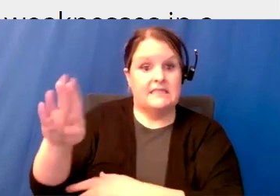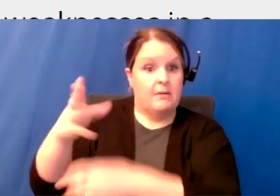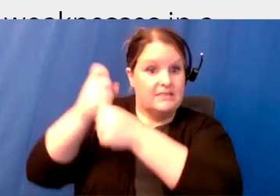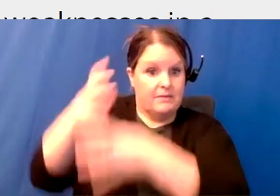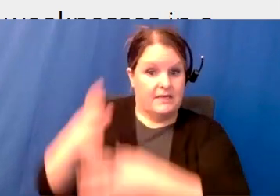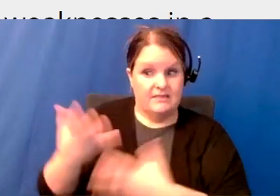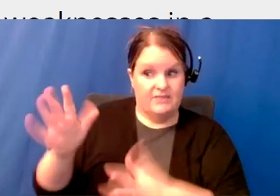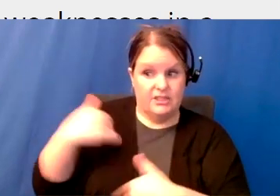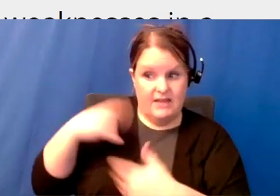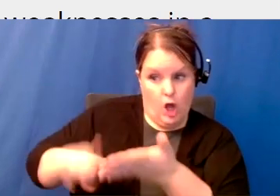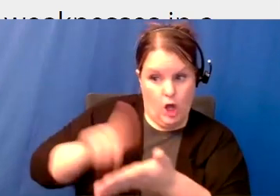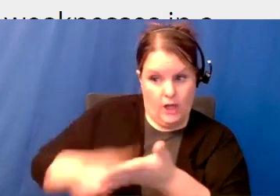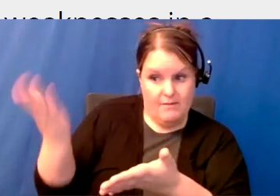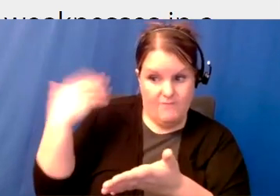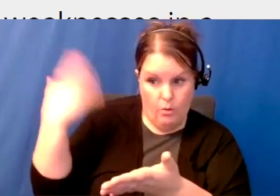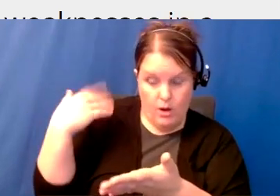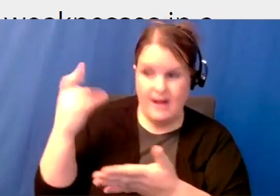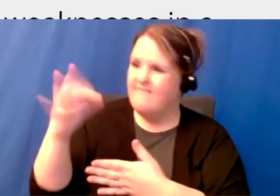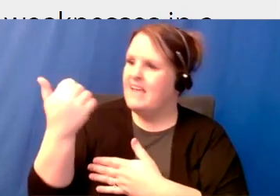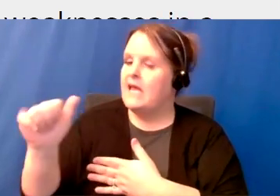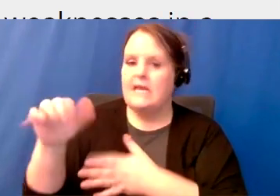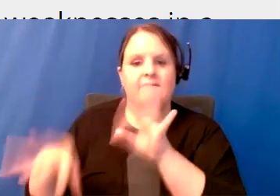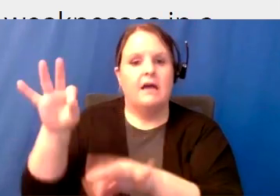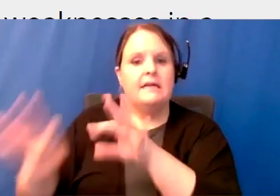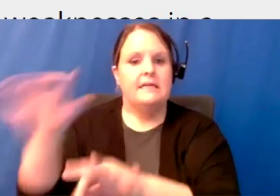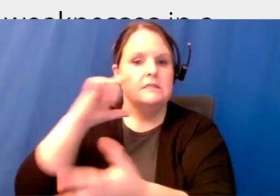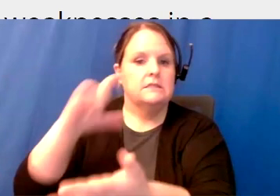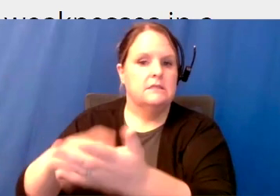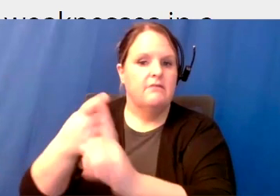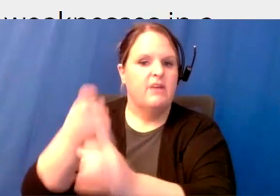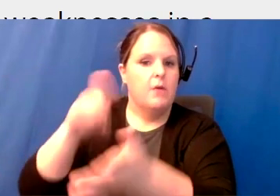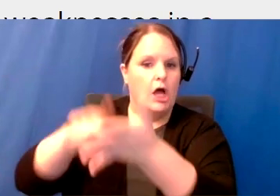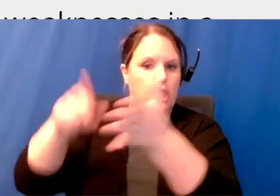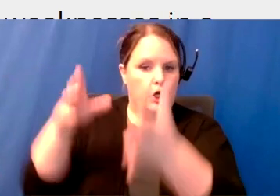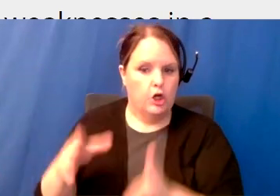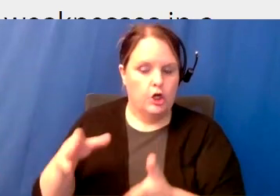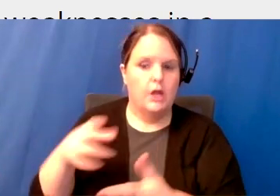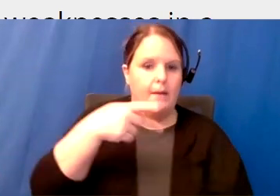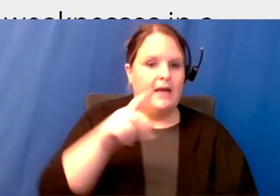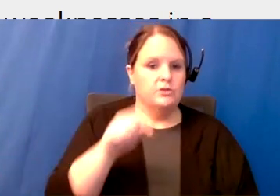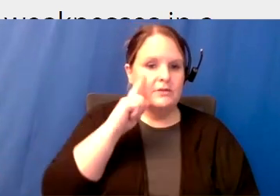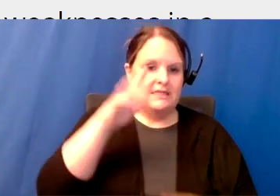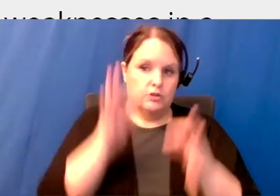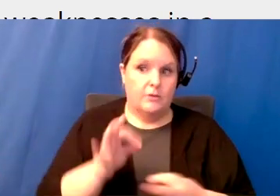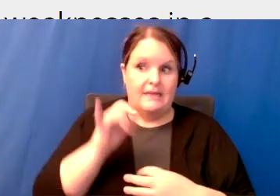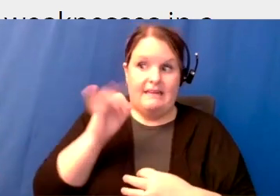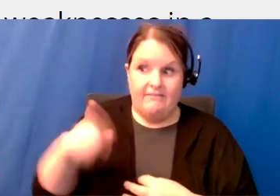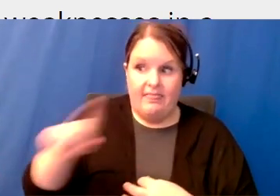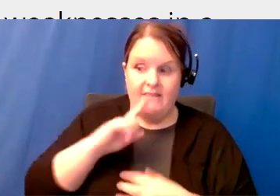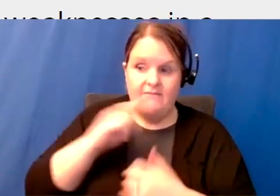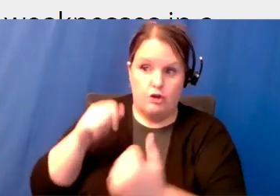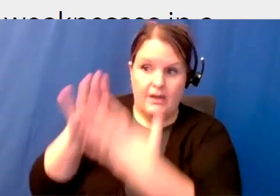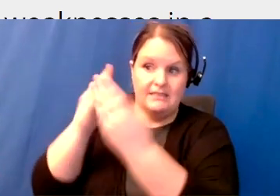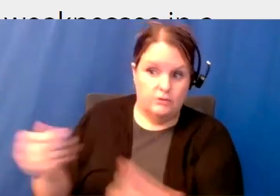single audit in the past, if there were any significant findings there, the pass-through entity needs to determine whether they've been addressed